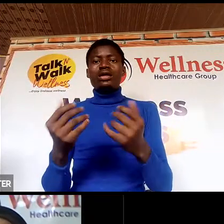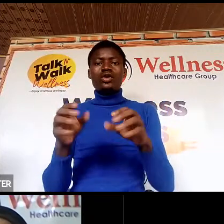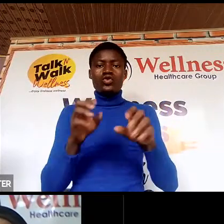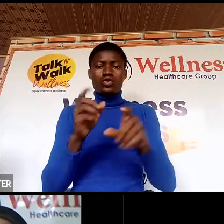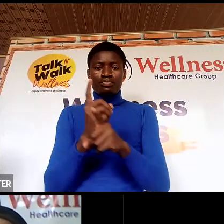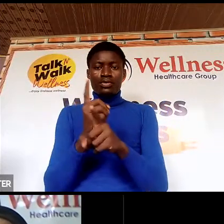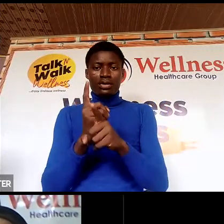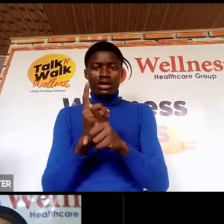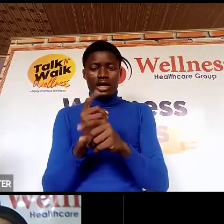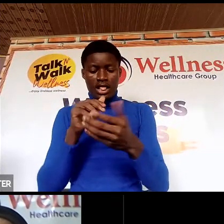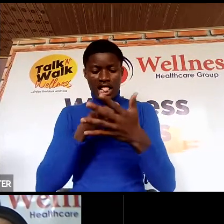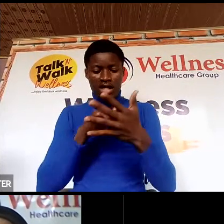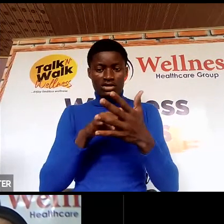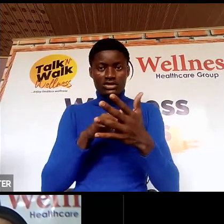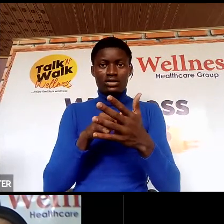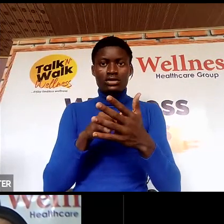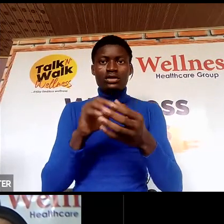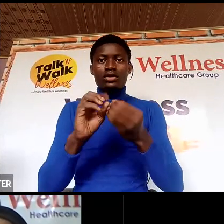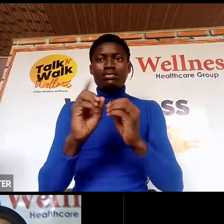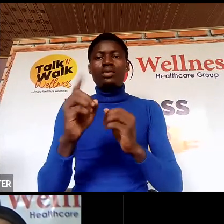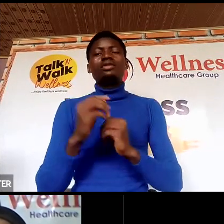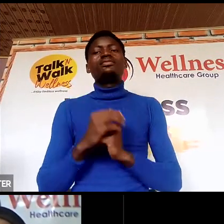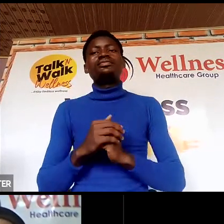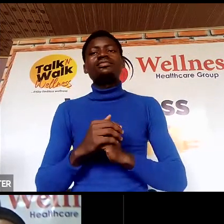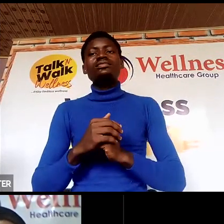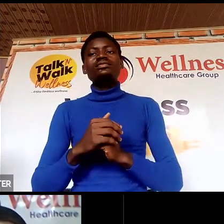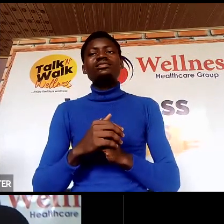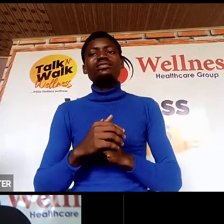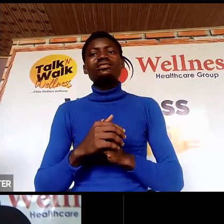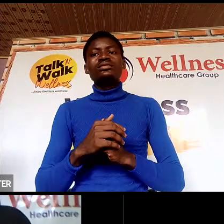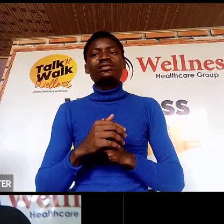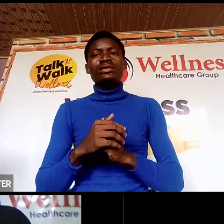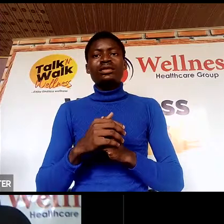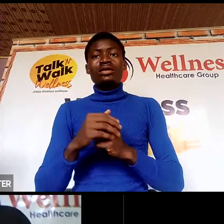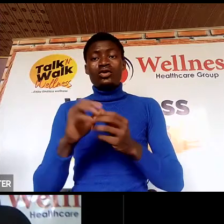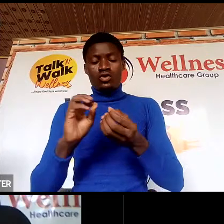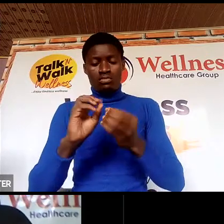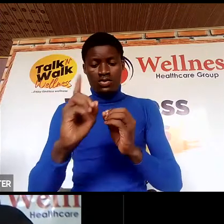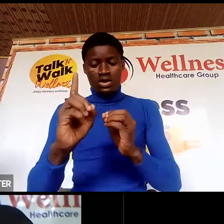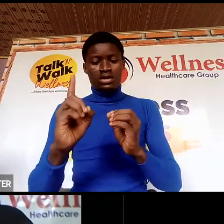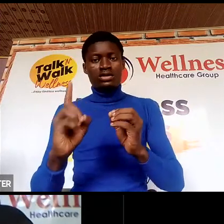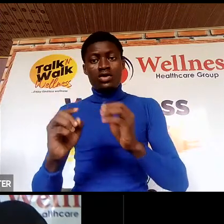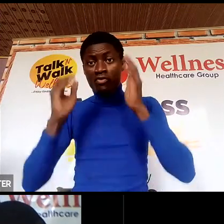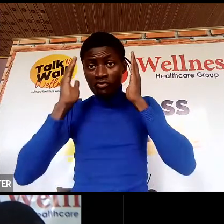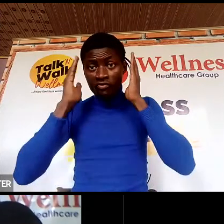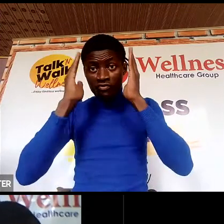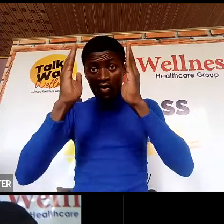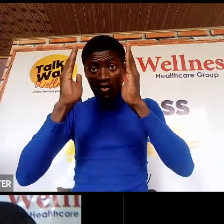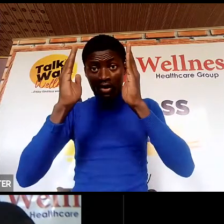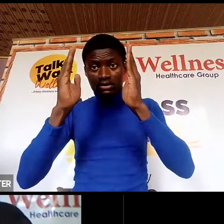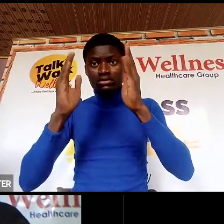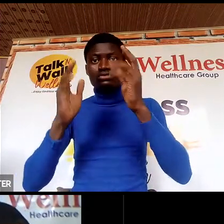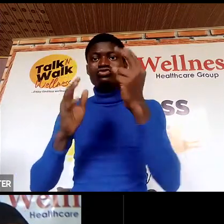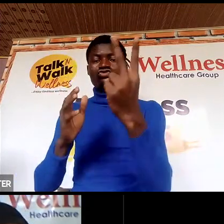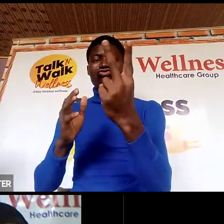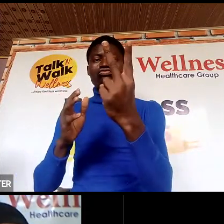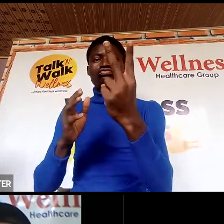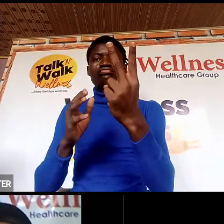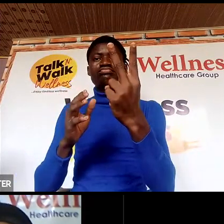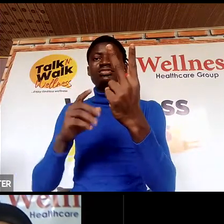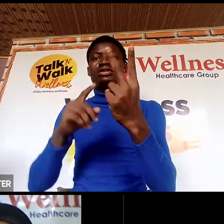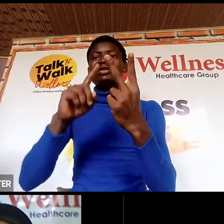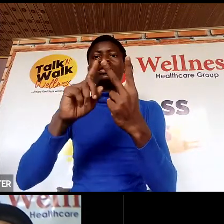your best to put some money aside. The second is, after you've done that, what do you think you can do with that money that will give you